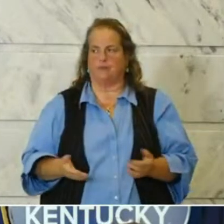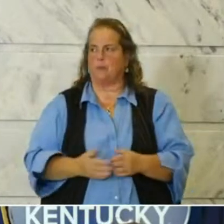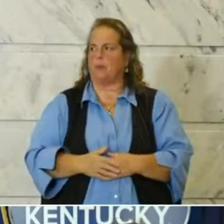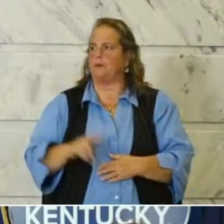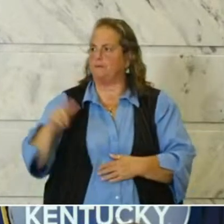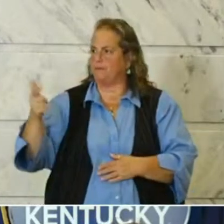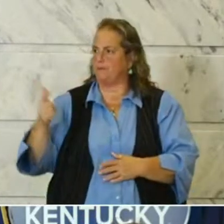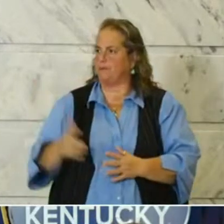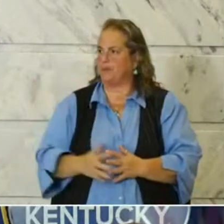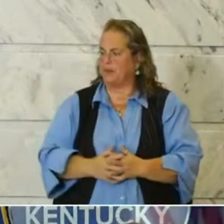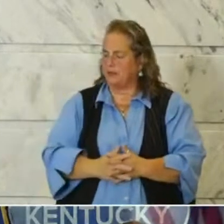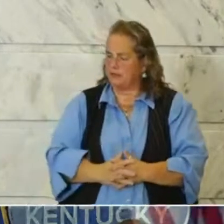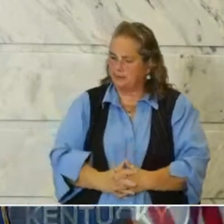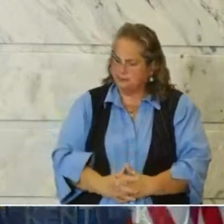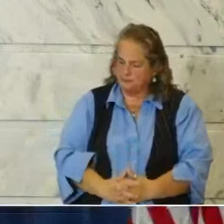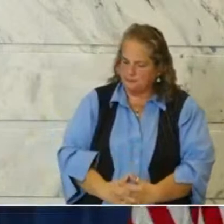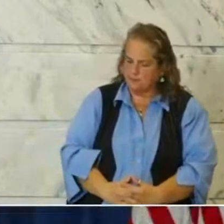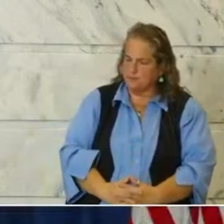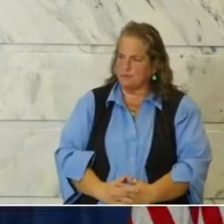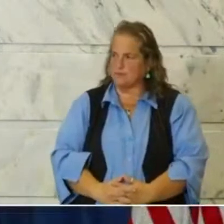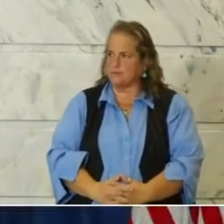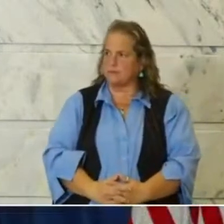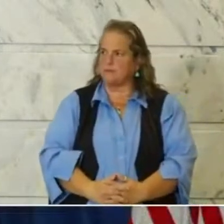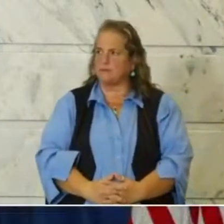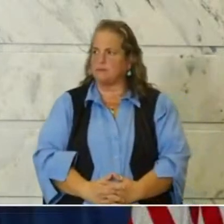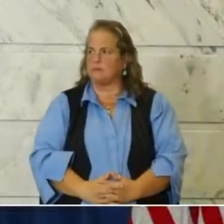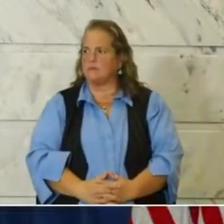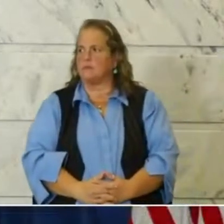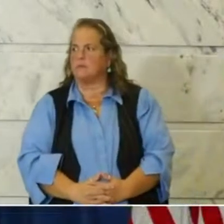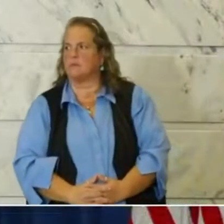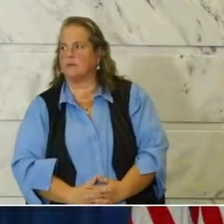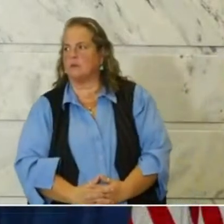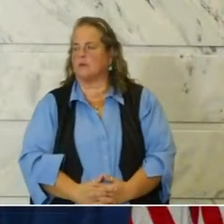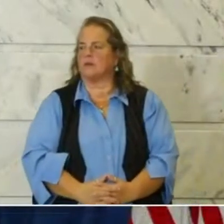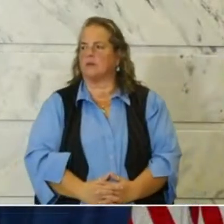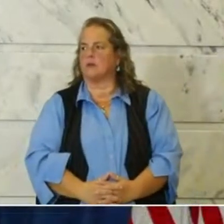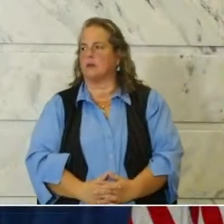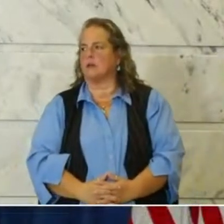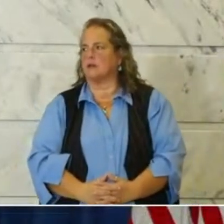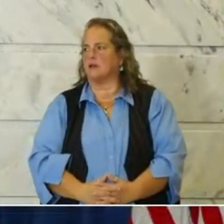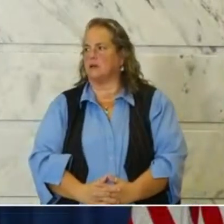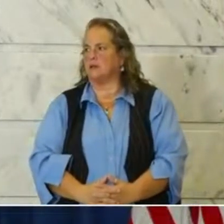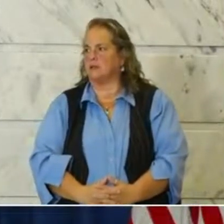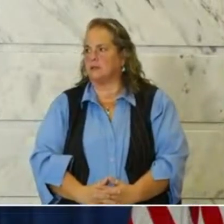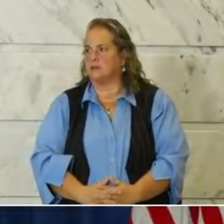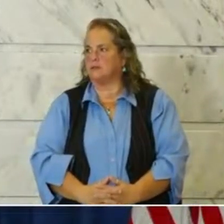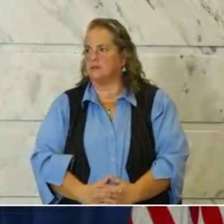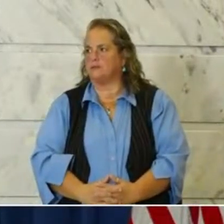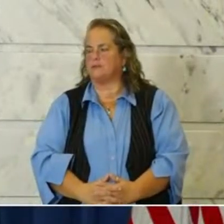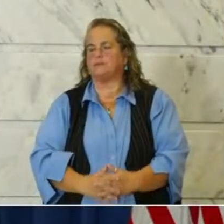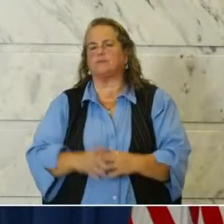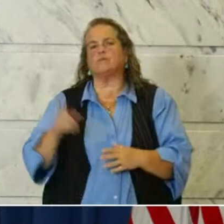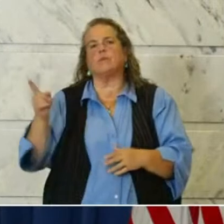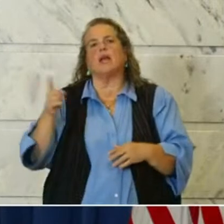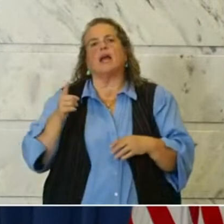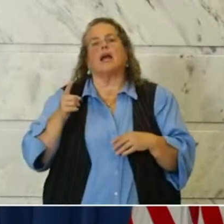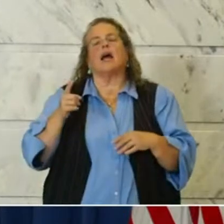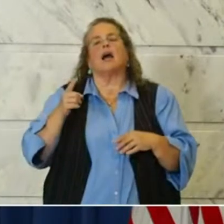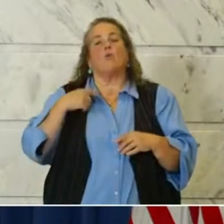Going to the Coverings for Kids initiative, what else is the state doing to help school